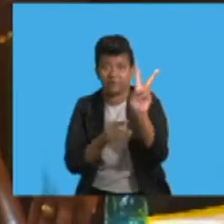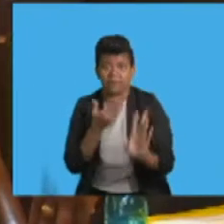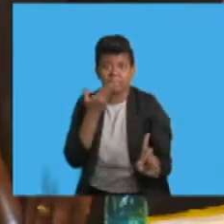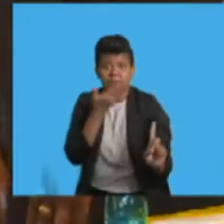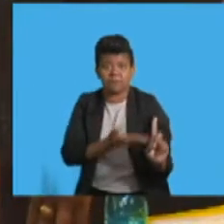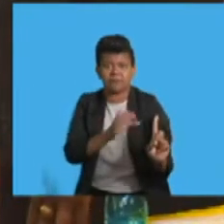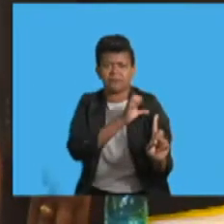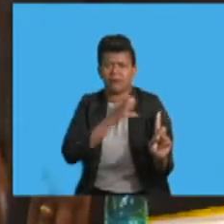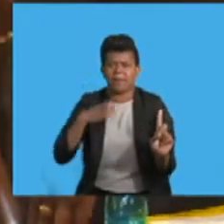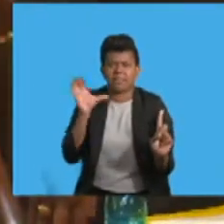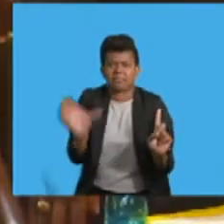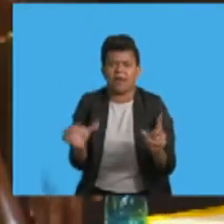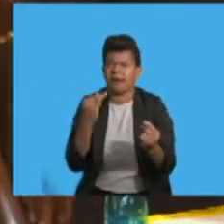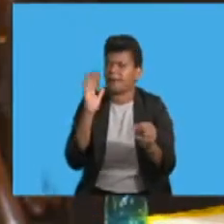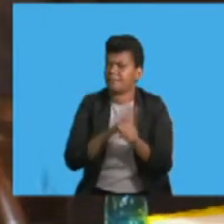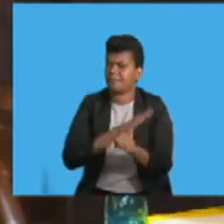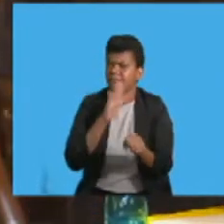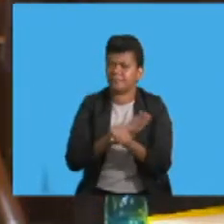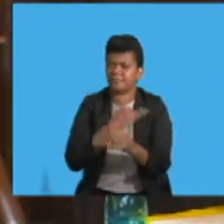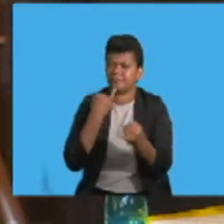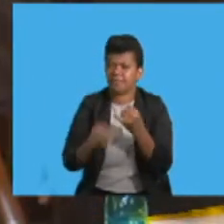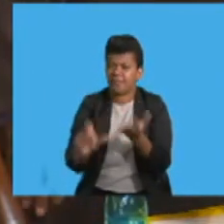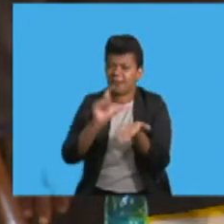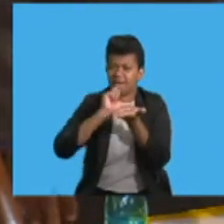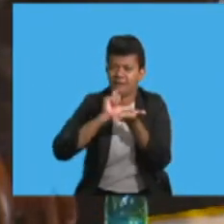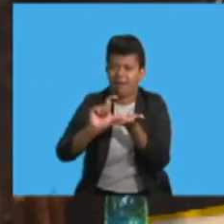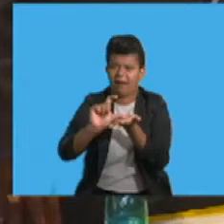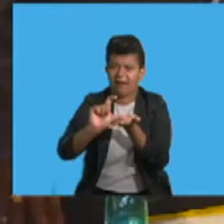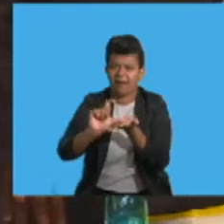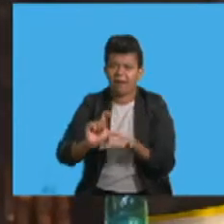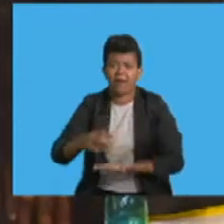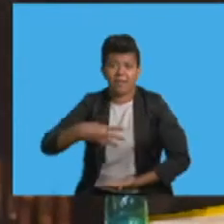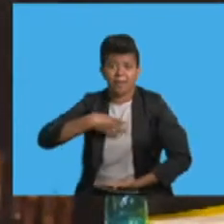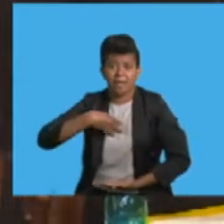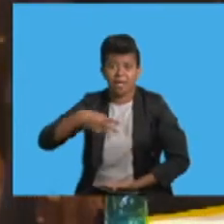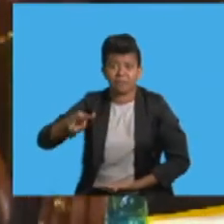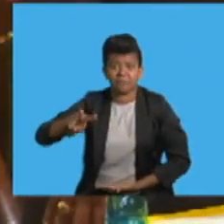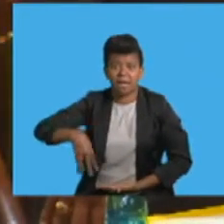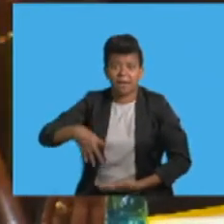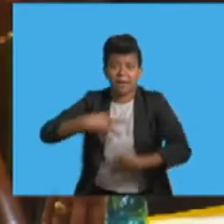it very clear that if members of the public do